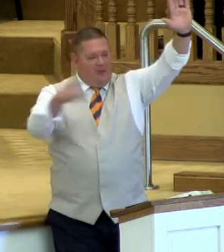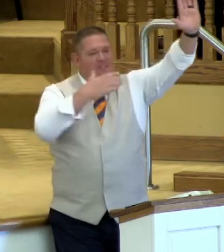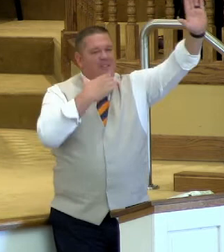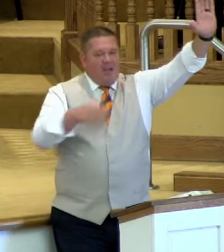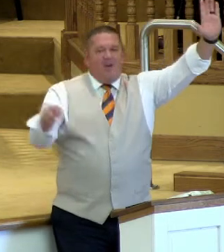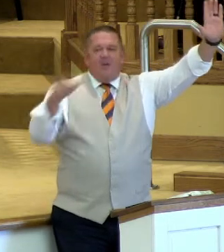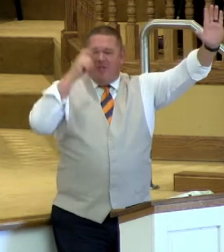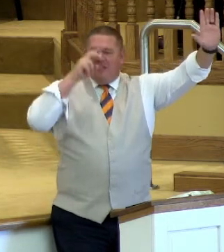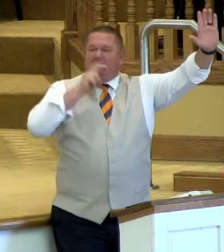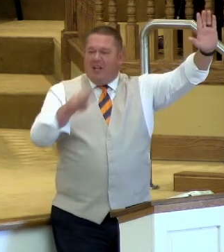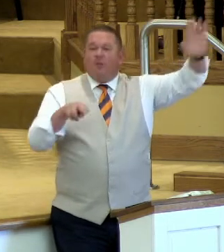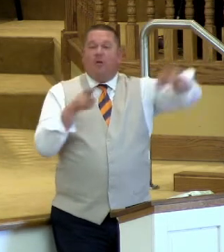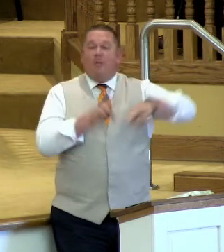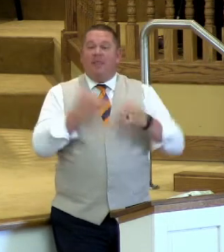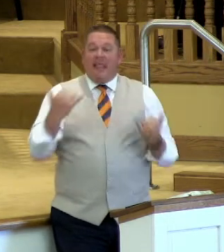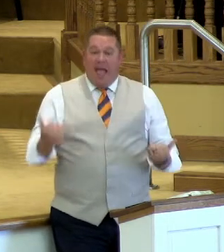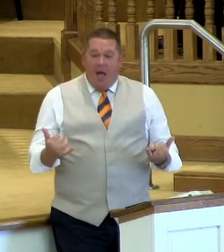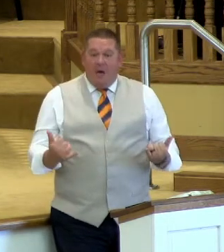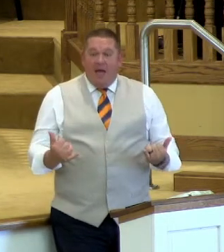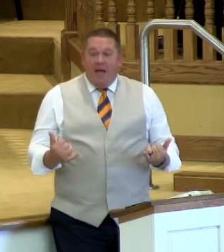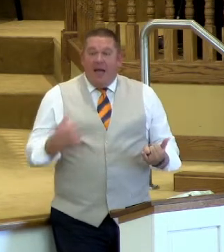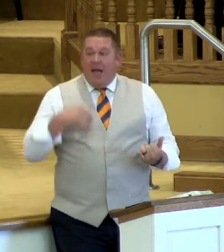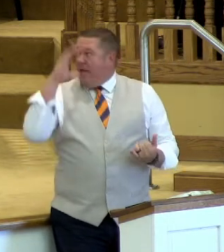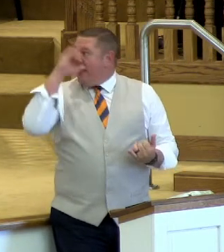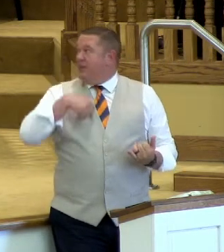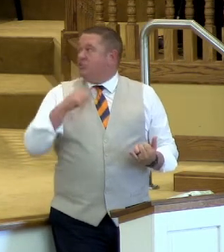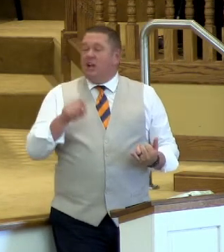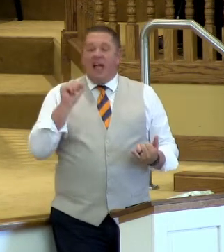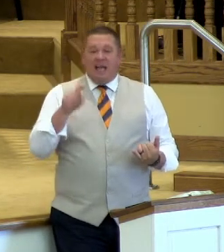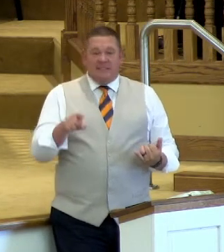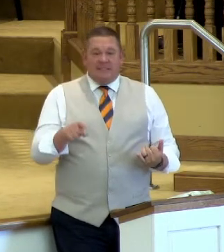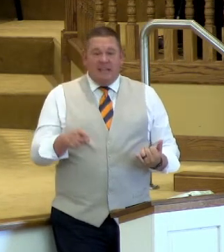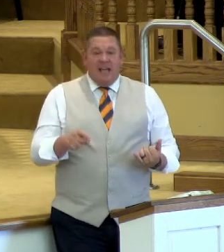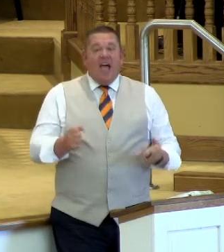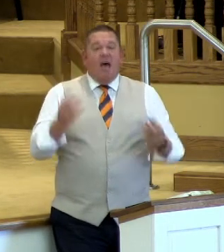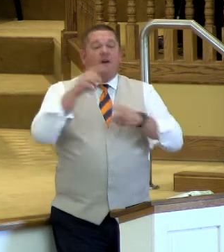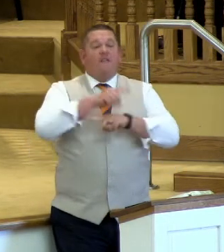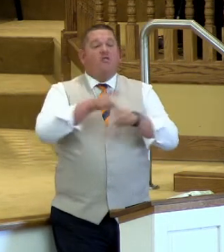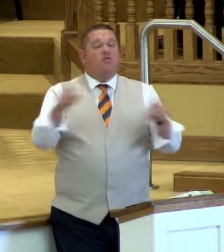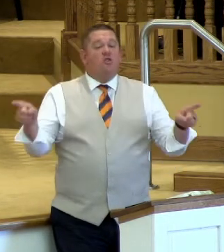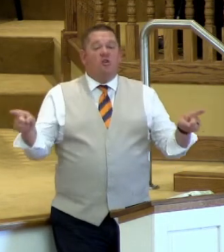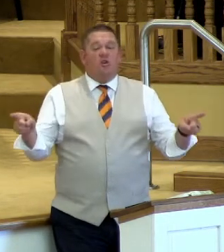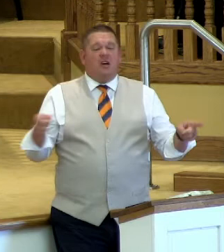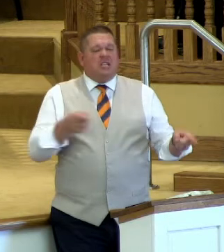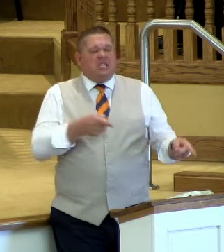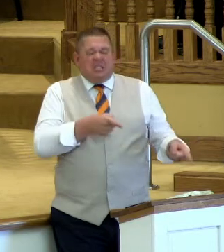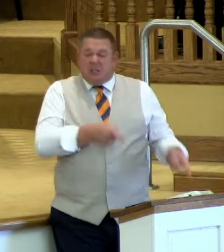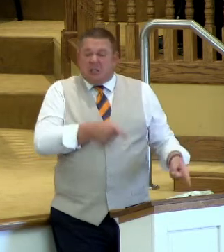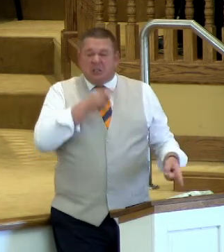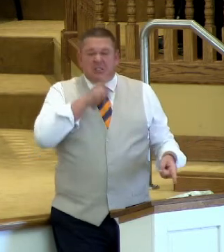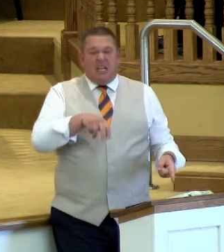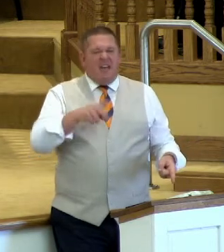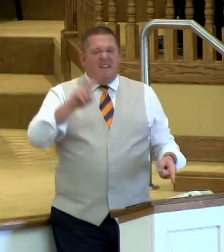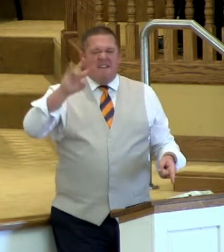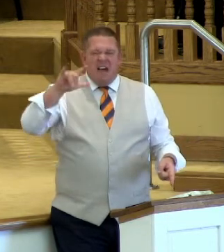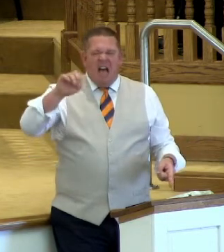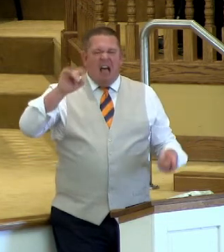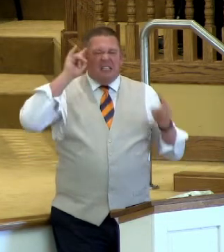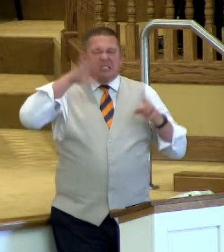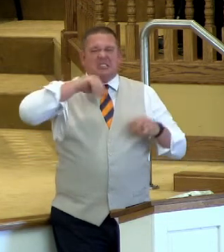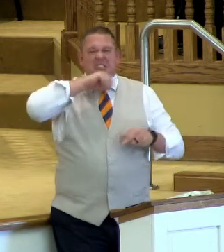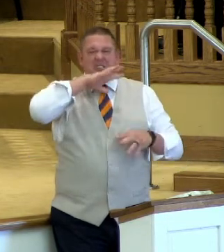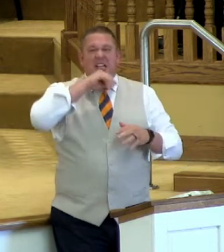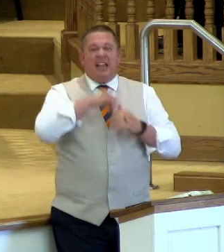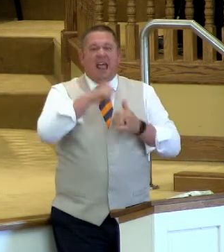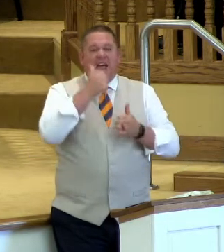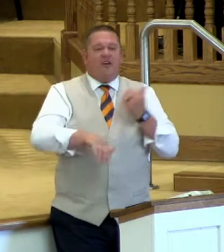everyone in here who thinks snakes are normal. Now, I guess I should ask, how many in here think snakes are just vile, disgusting creatures,